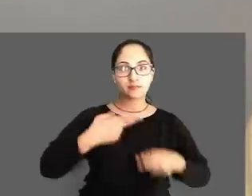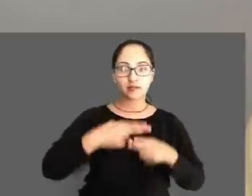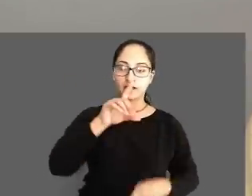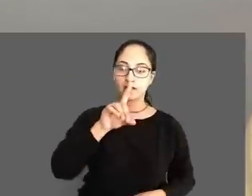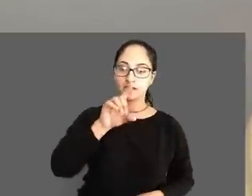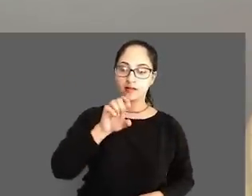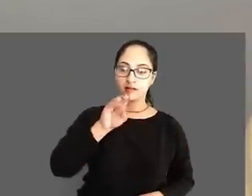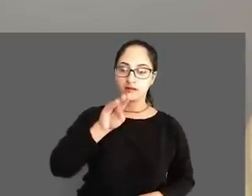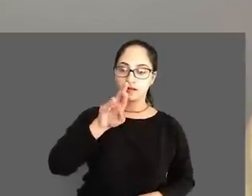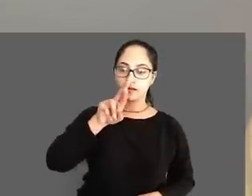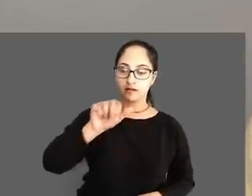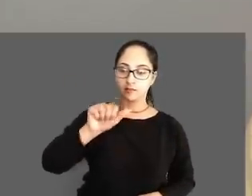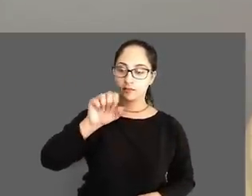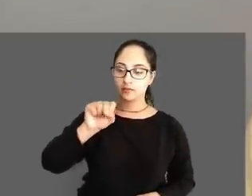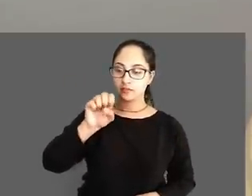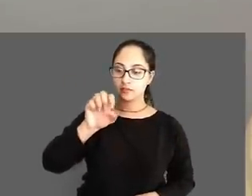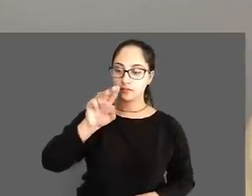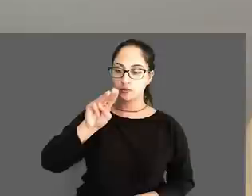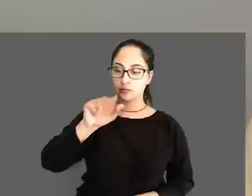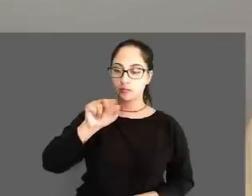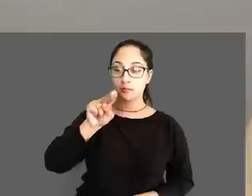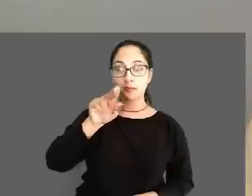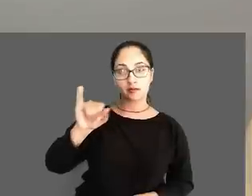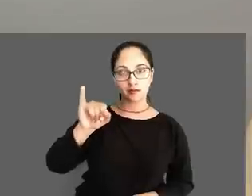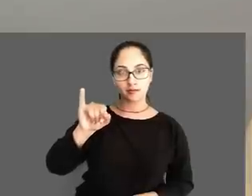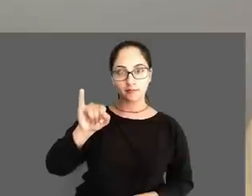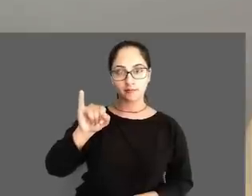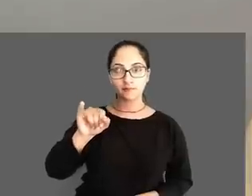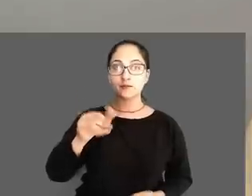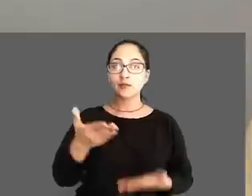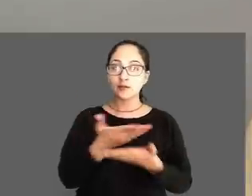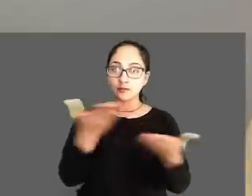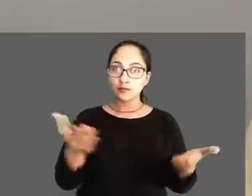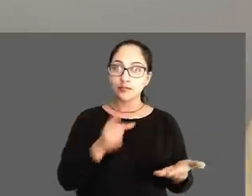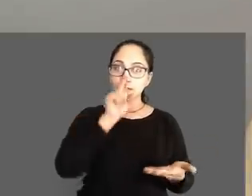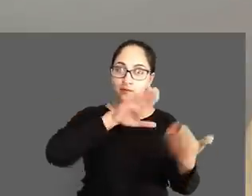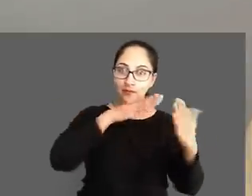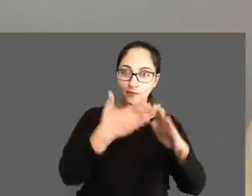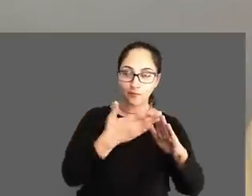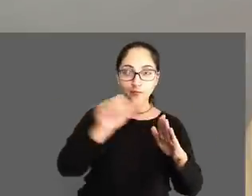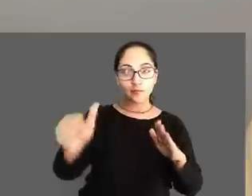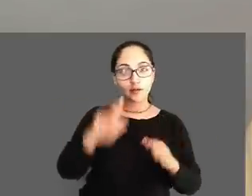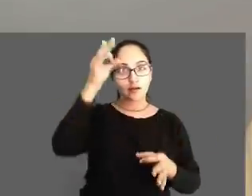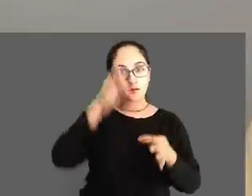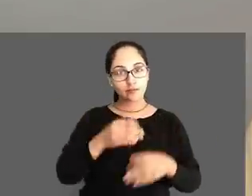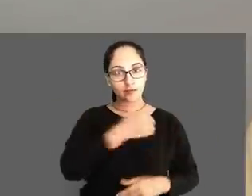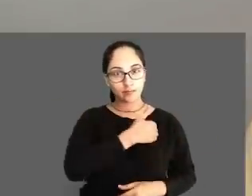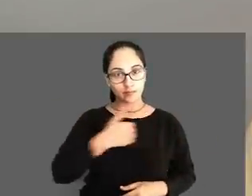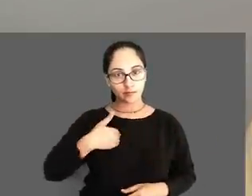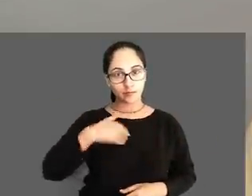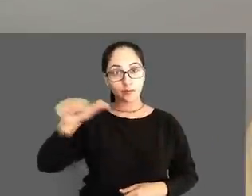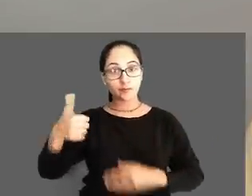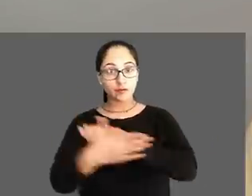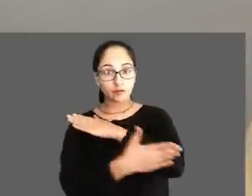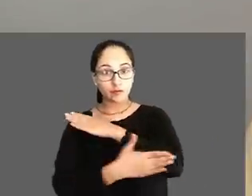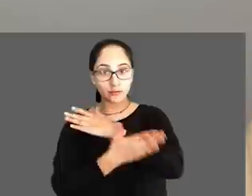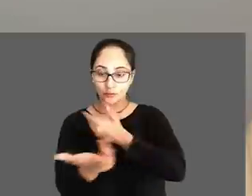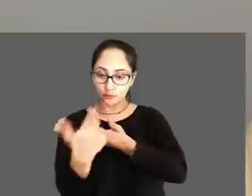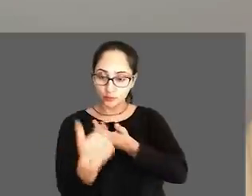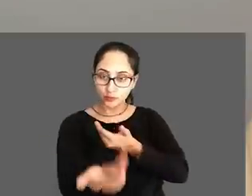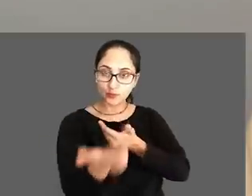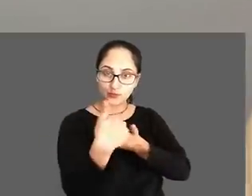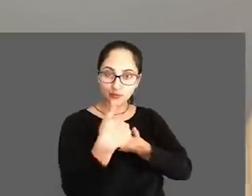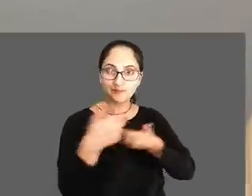is Deborah Somani, and I'm honored to welcome all of our Jamaati members, multi-faith family members, and everyone tuning in from across the